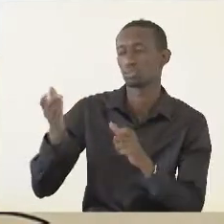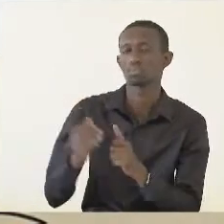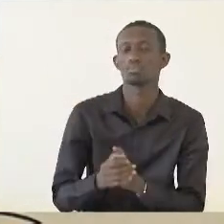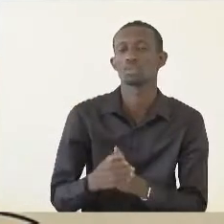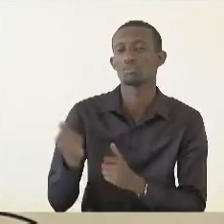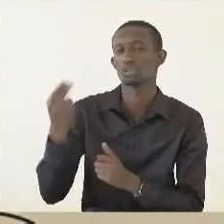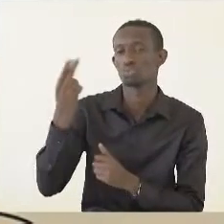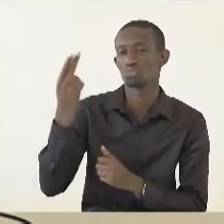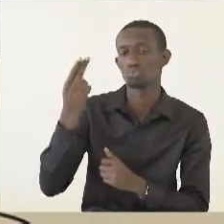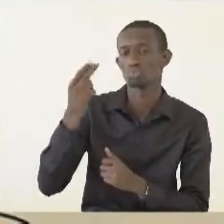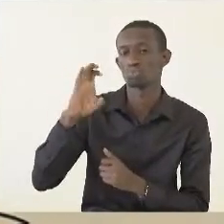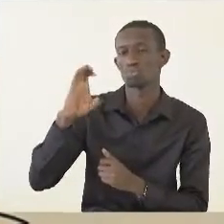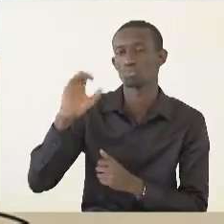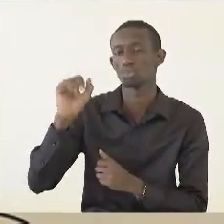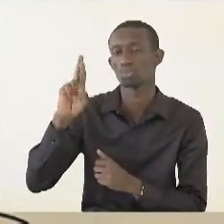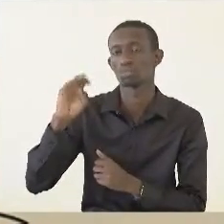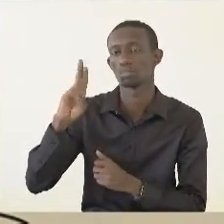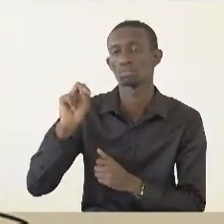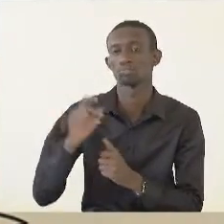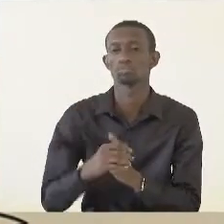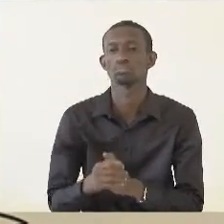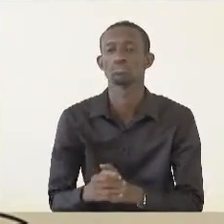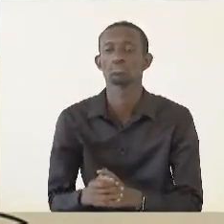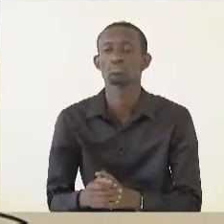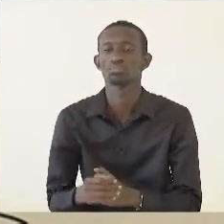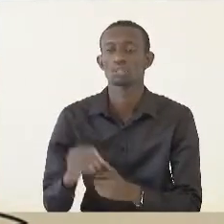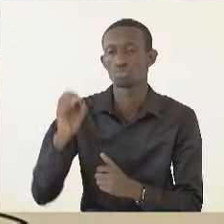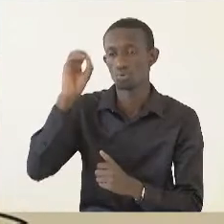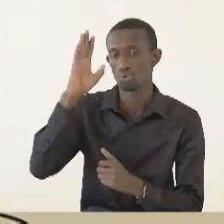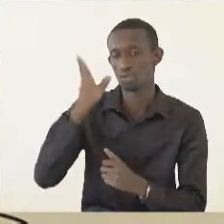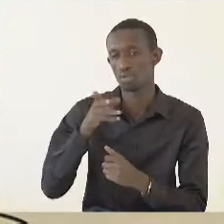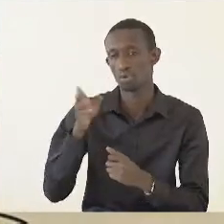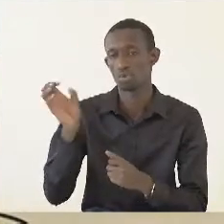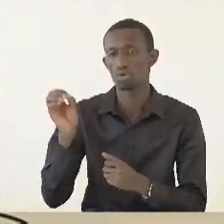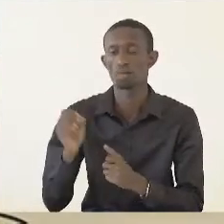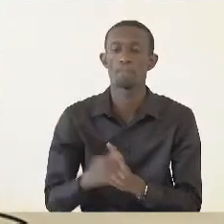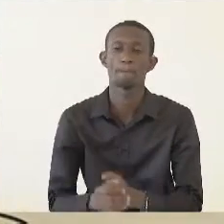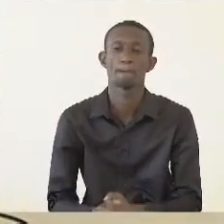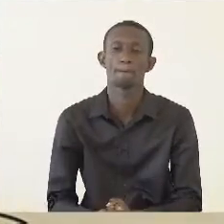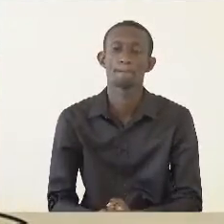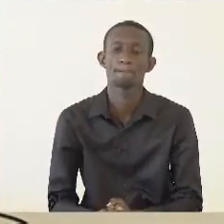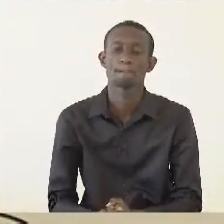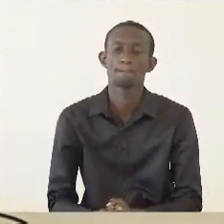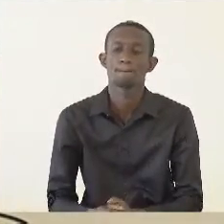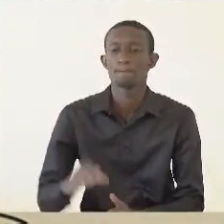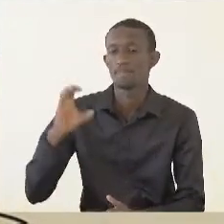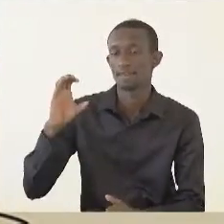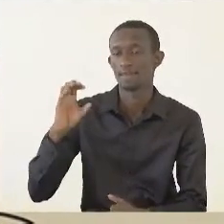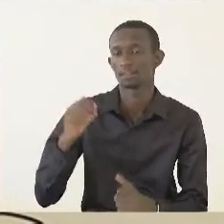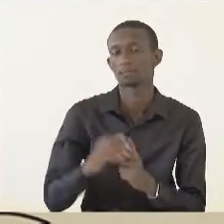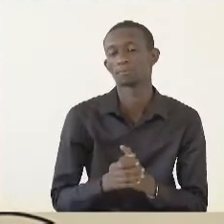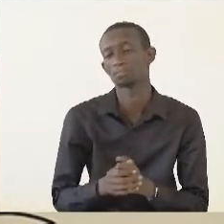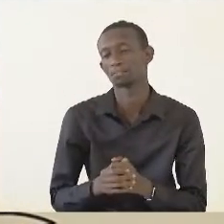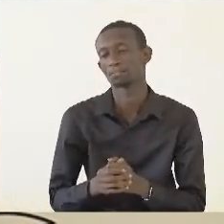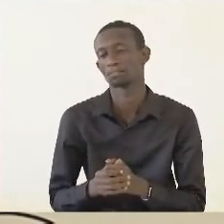have two carbon atoms with, this is OH, and then I think this hydrogen is